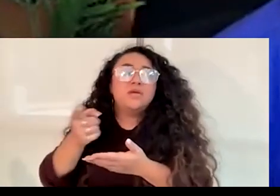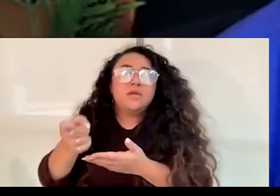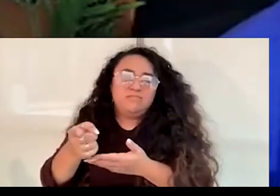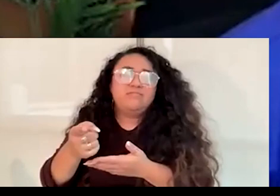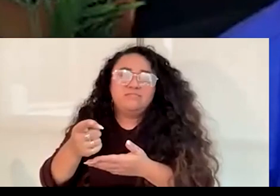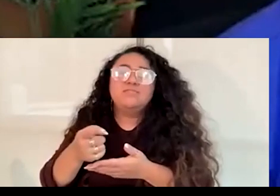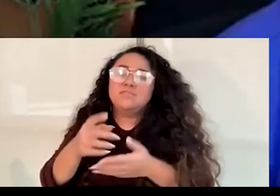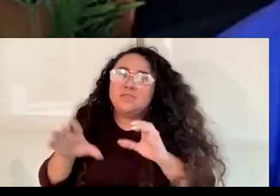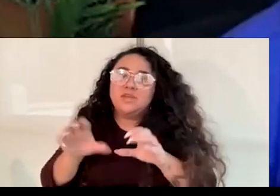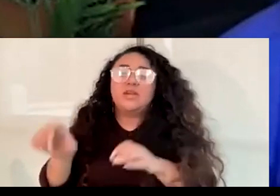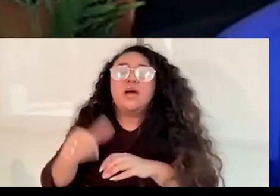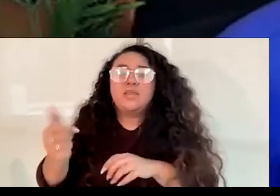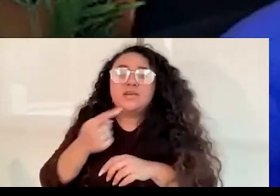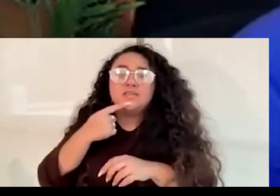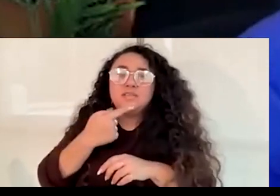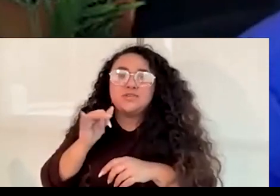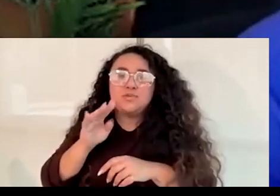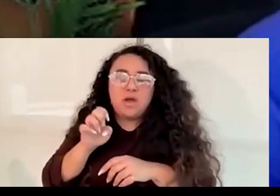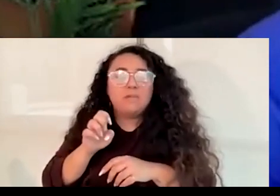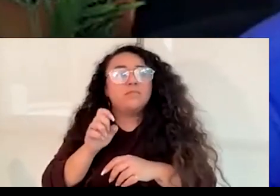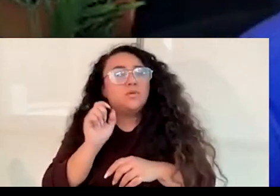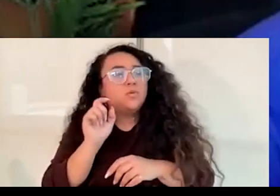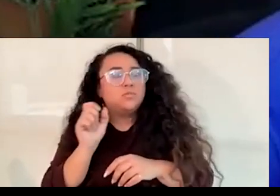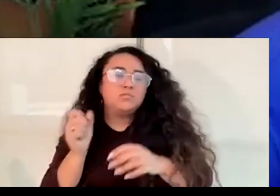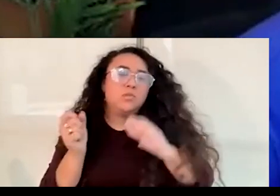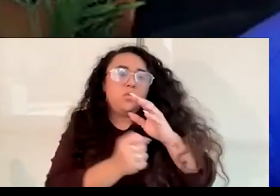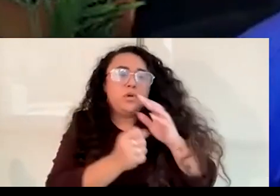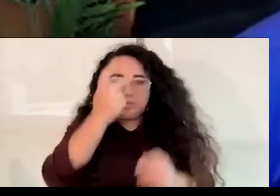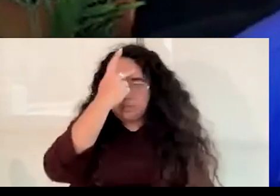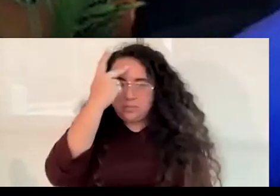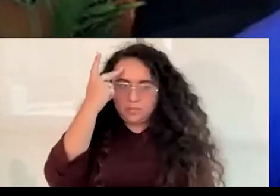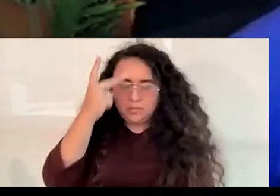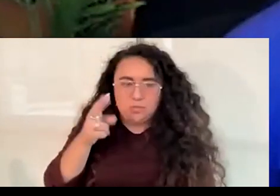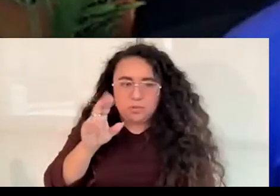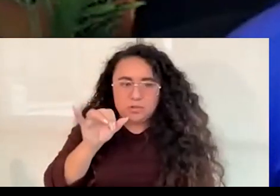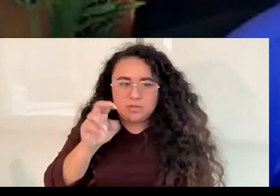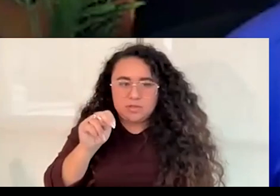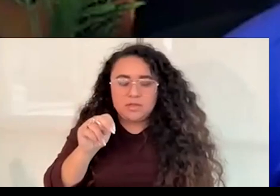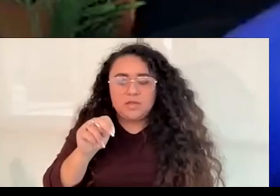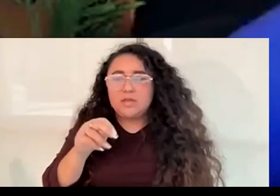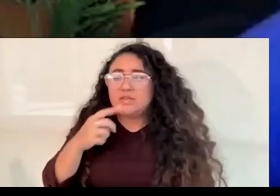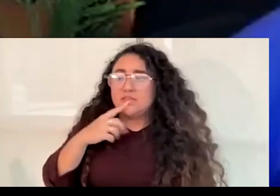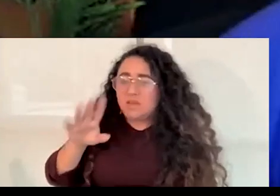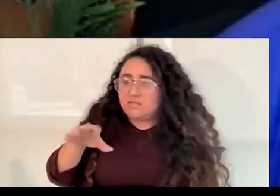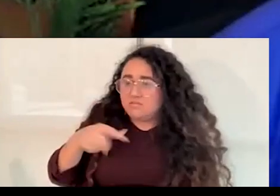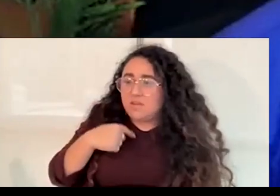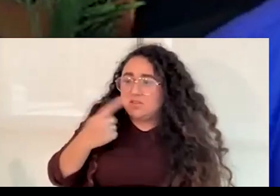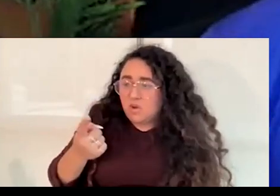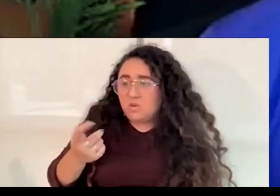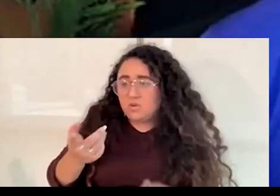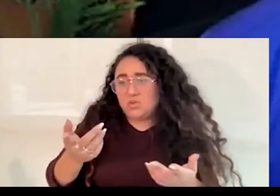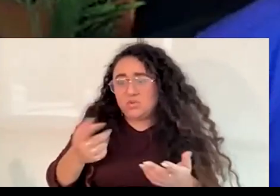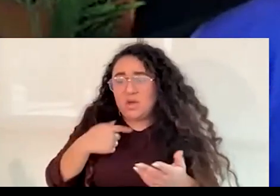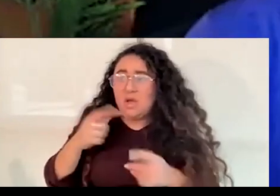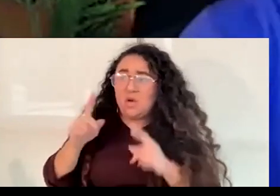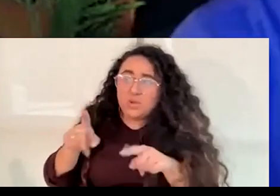and went to prison. Then called me from prison jail and said, I told you so. I needed help. I went to the state to get help, but no one